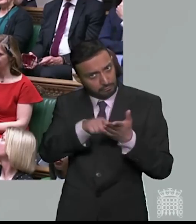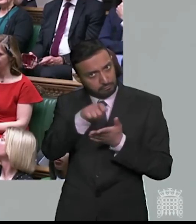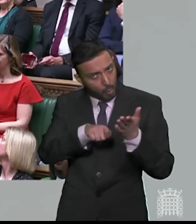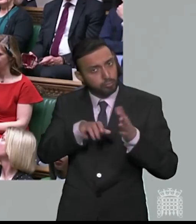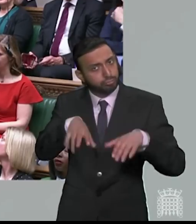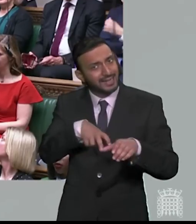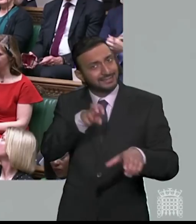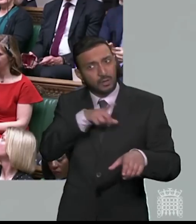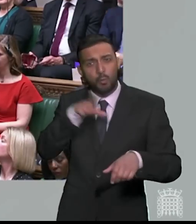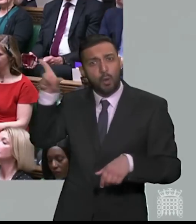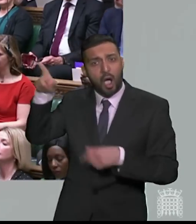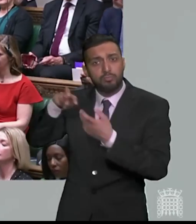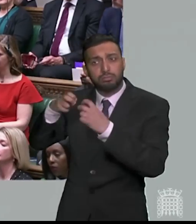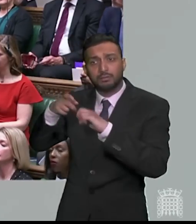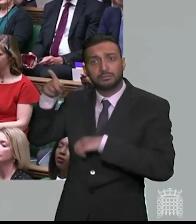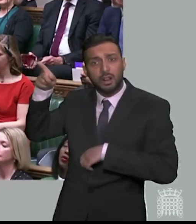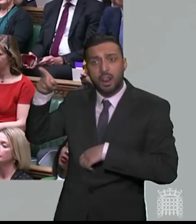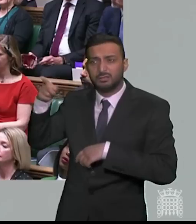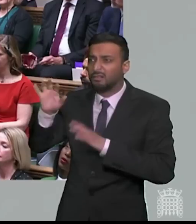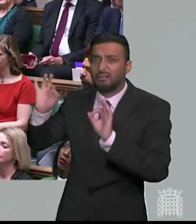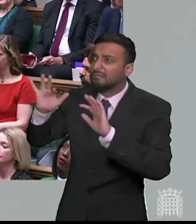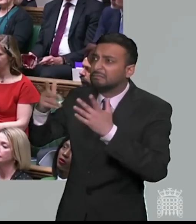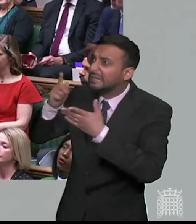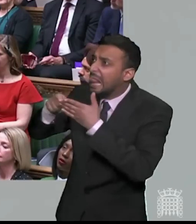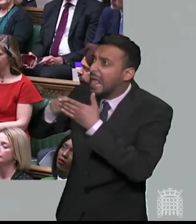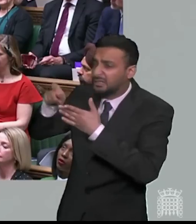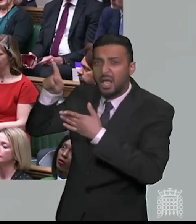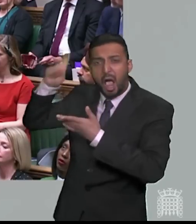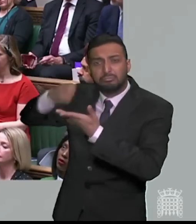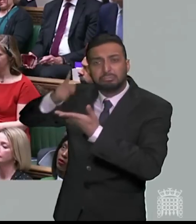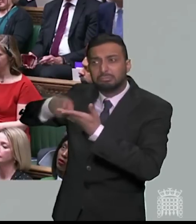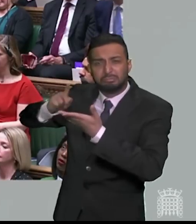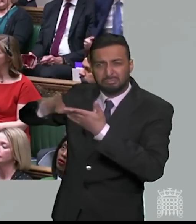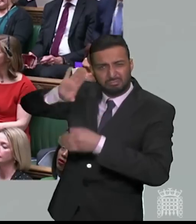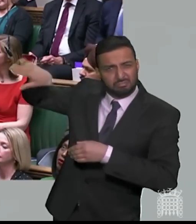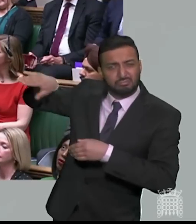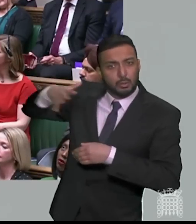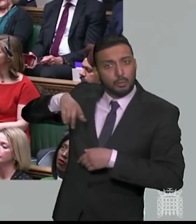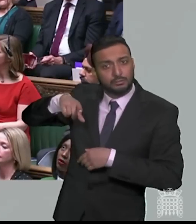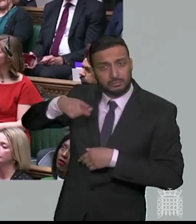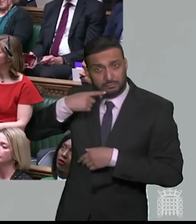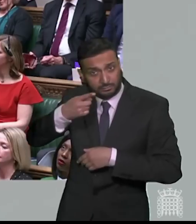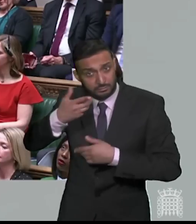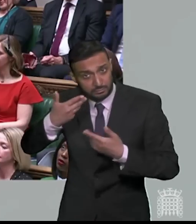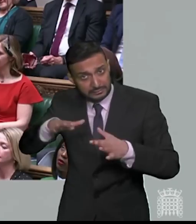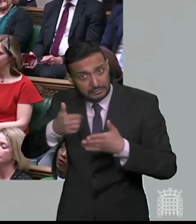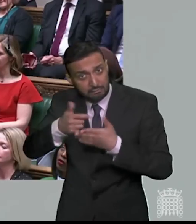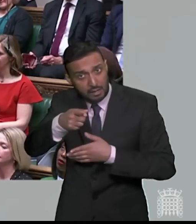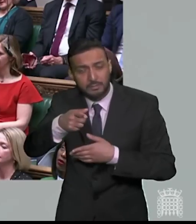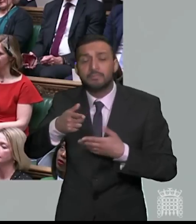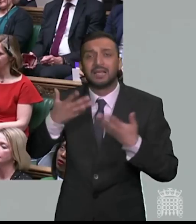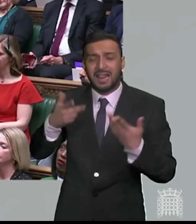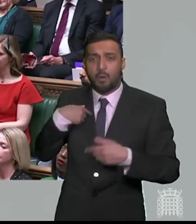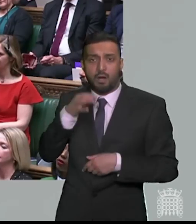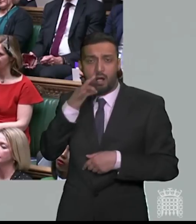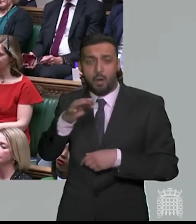Brussels having more of a say than his constituents. In 2023, he's asking his MPs to block Amendment 42 to